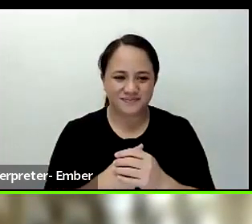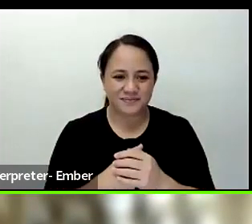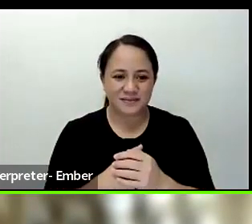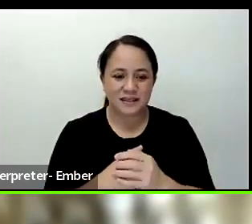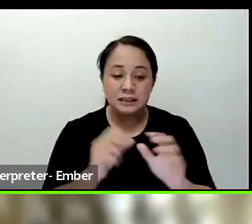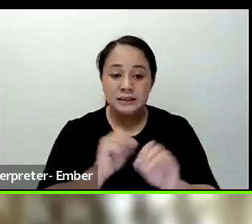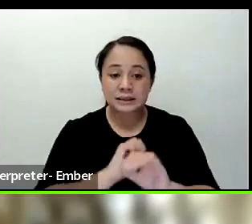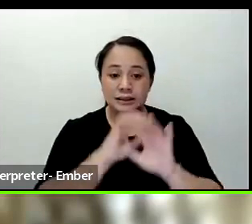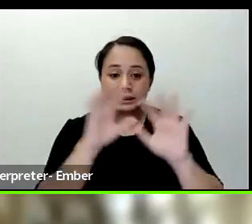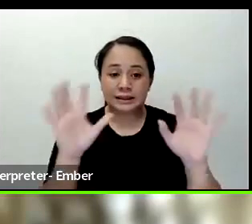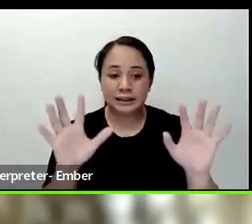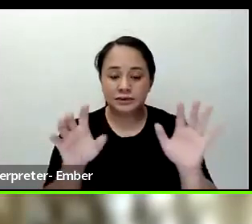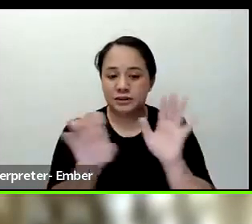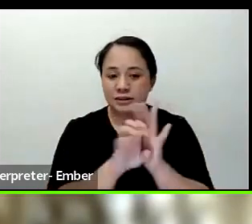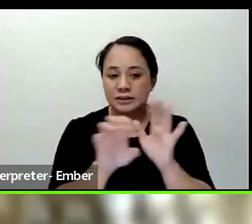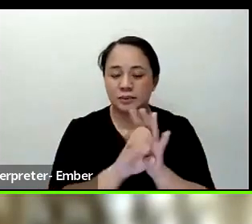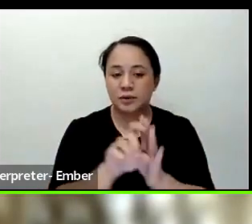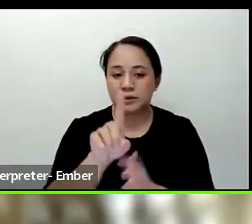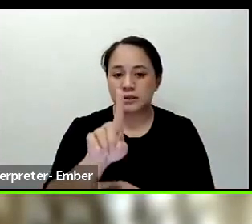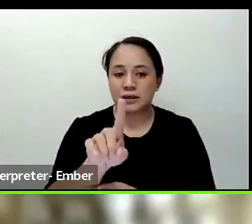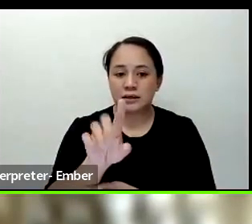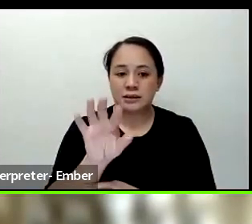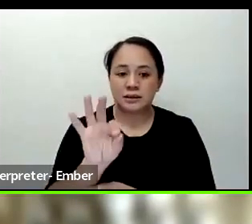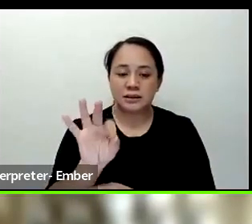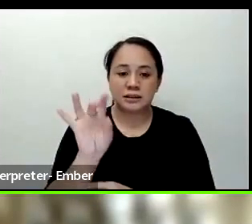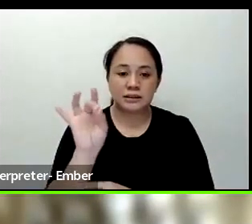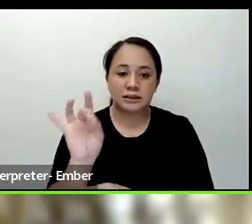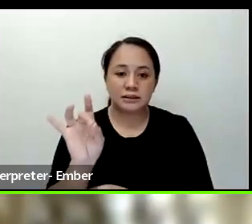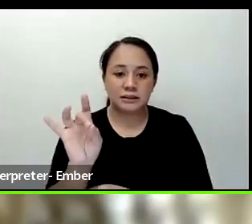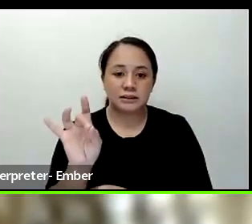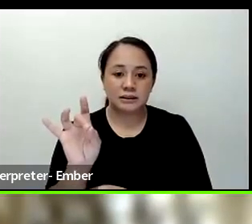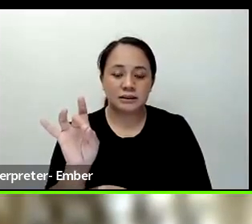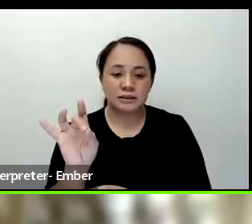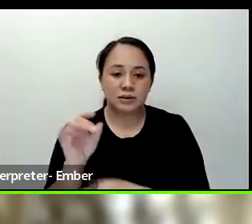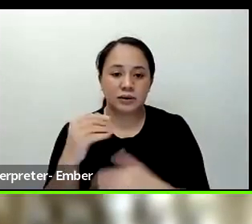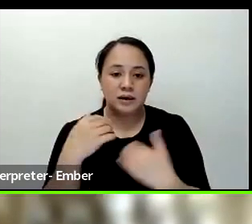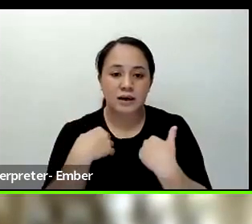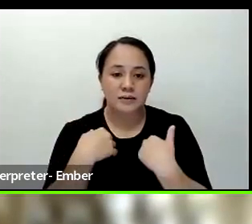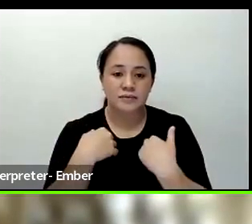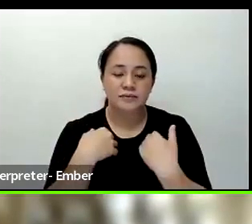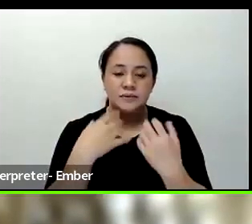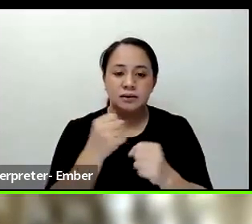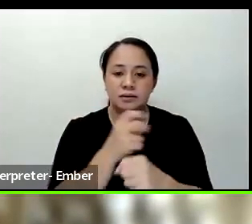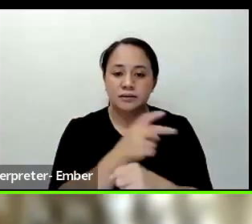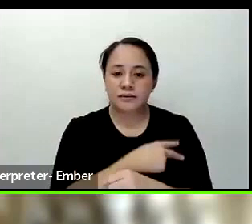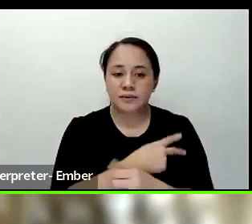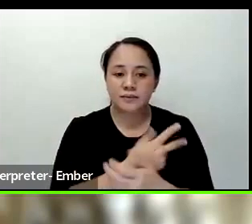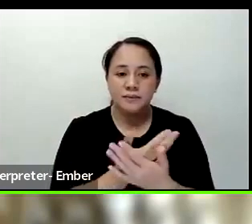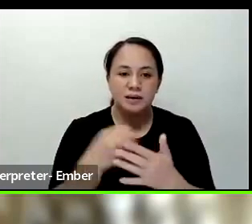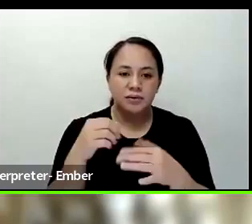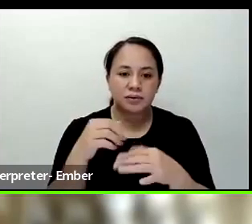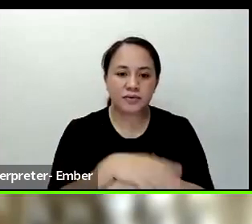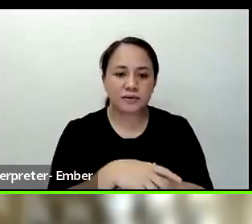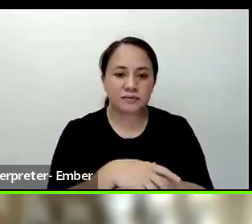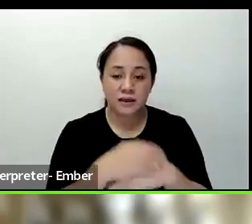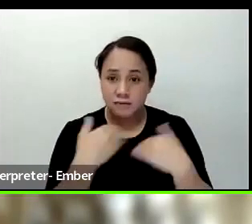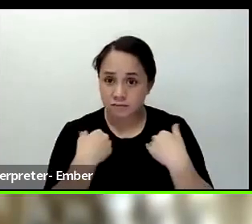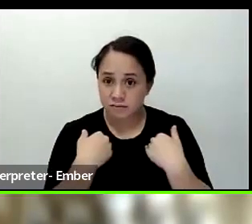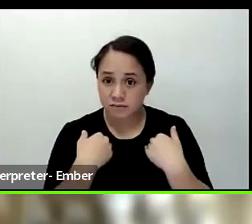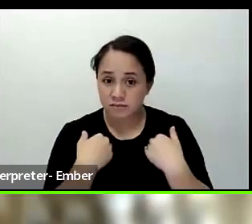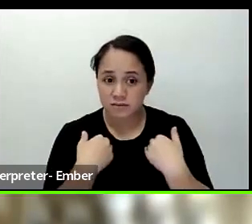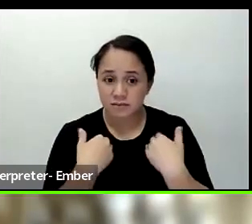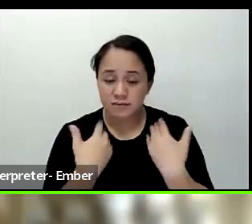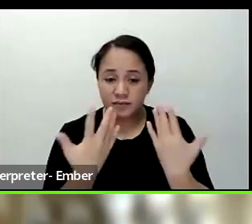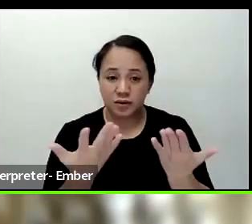clarify, halimbawa, ng 1918, when did the vaccine, when did we get the vaccine? At ano yung naging epekto ng deaths due